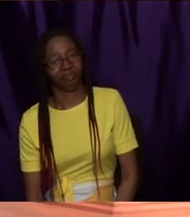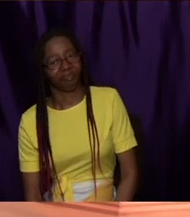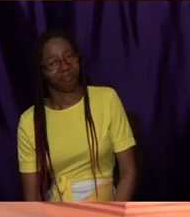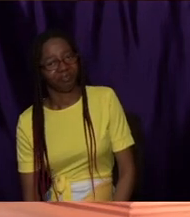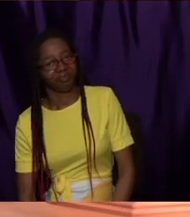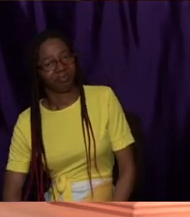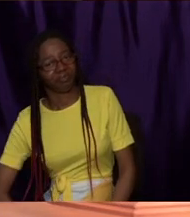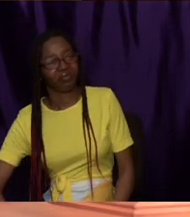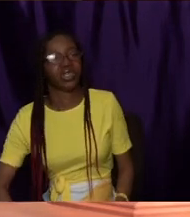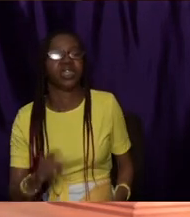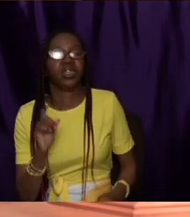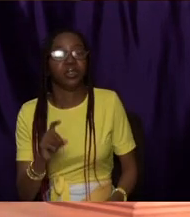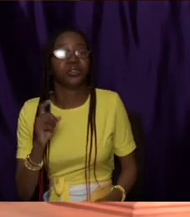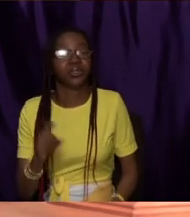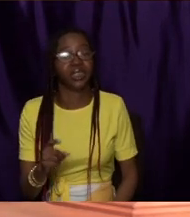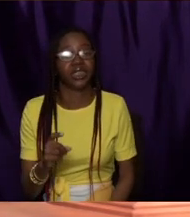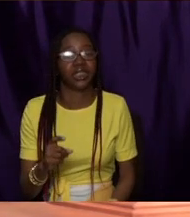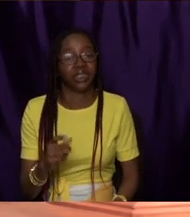You gotta believe